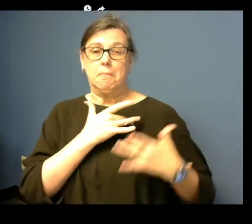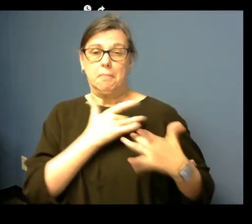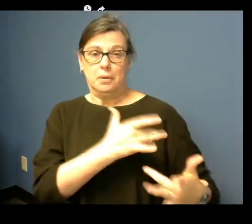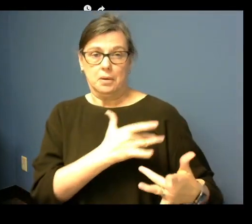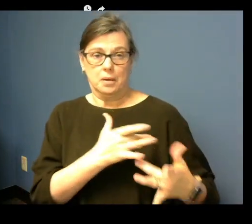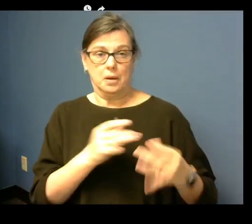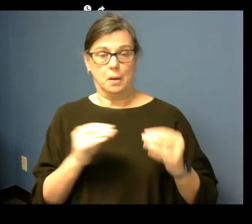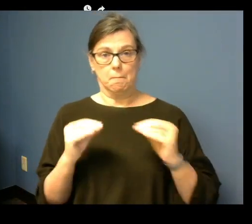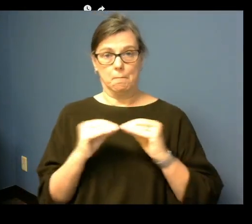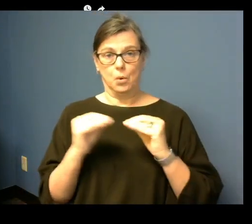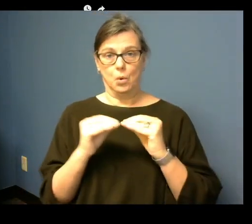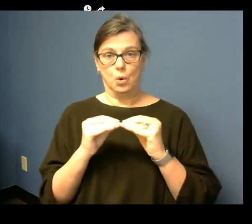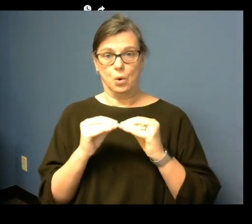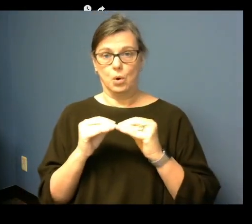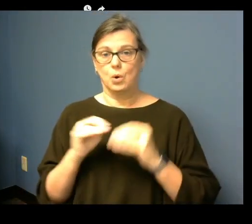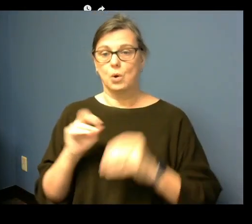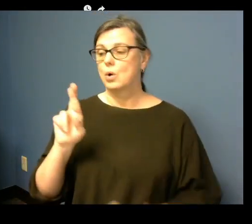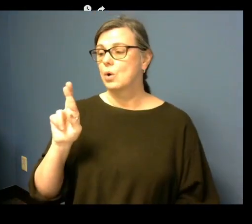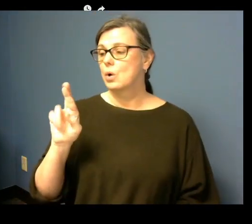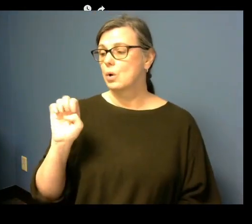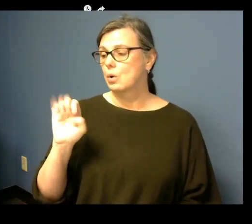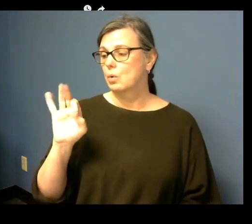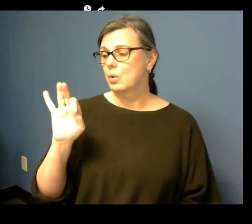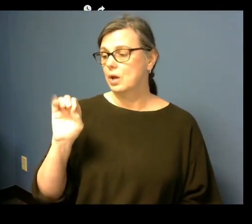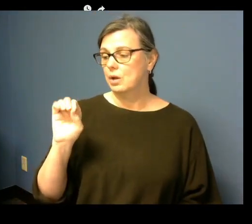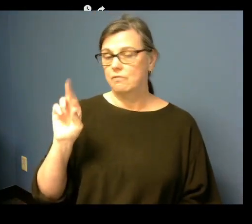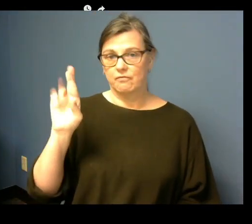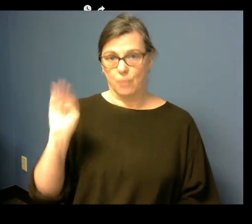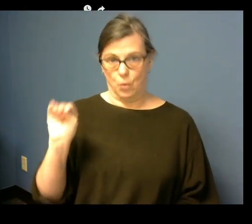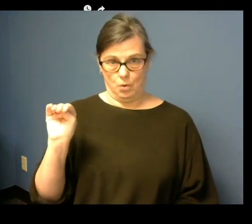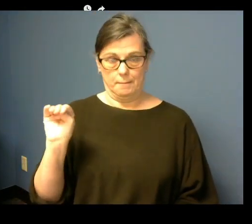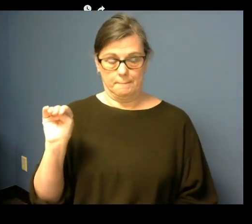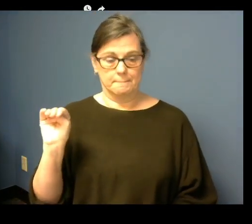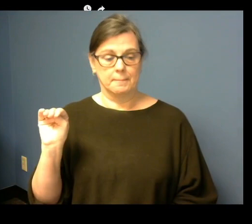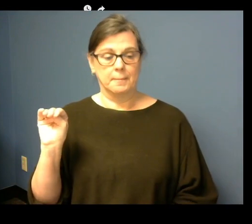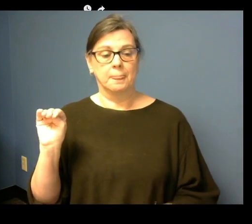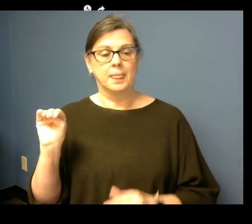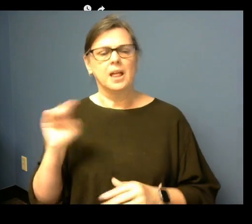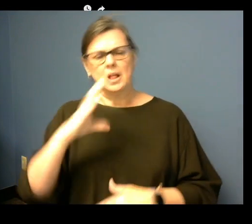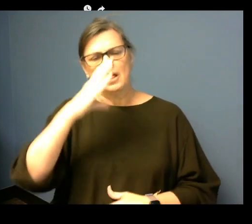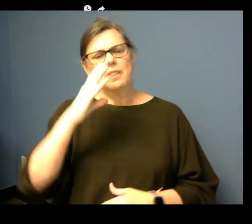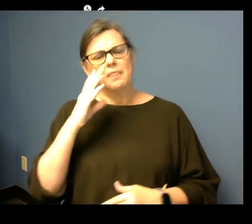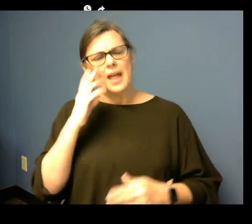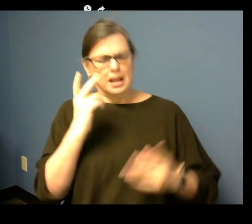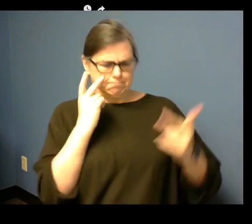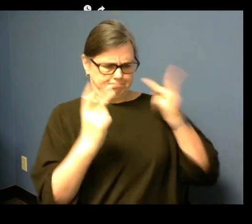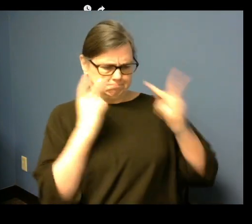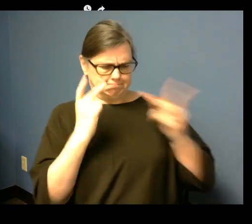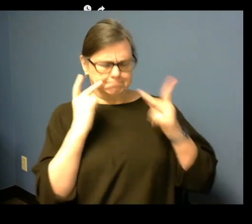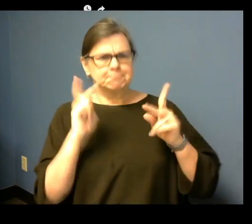outside of rural areas. But progressives are situated in the city, and progressives are